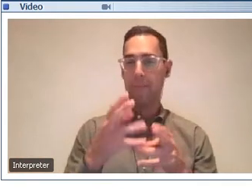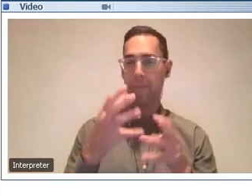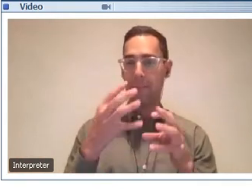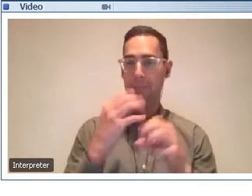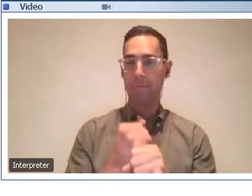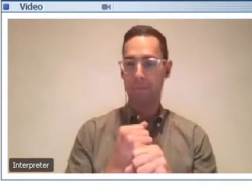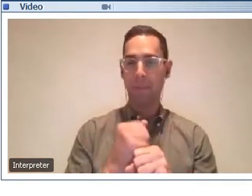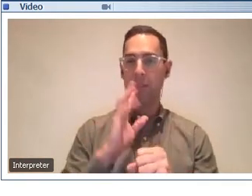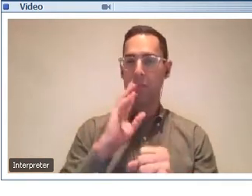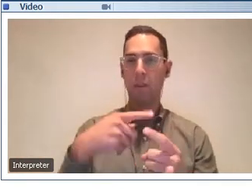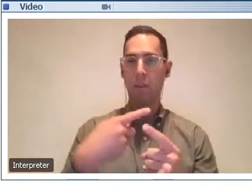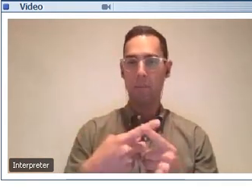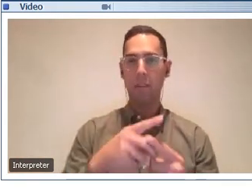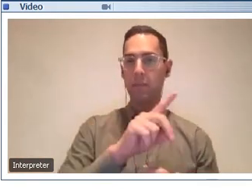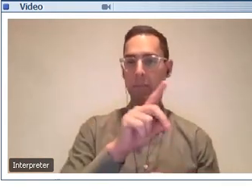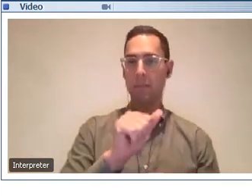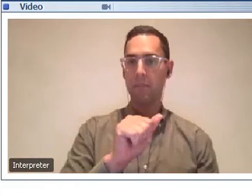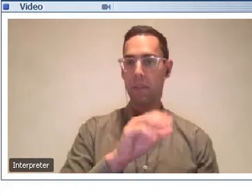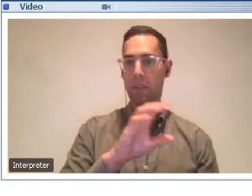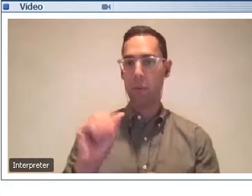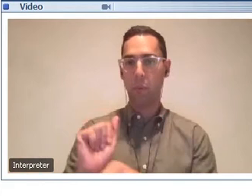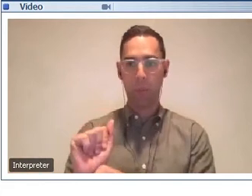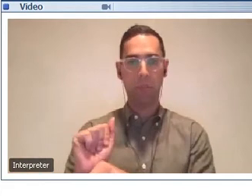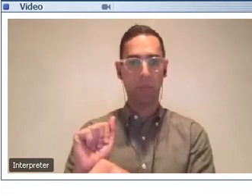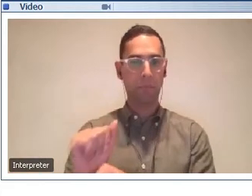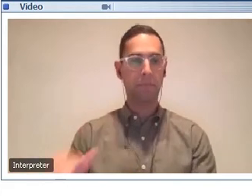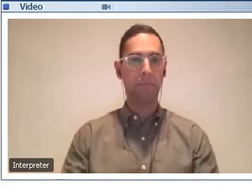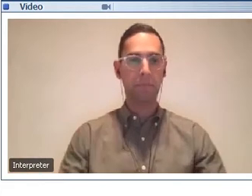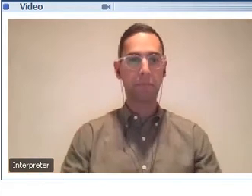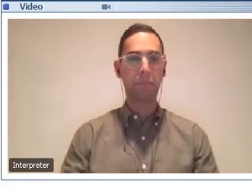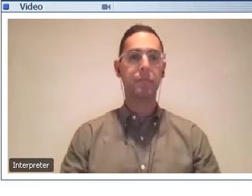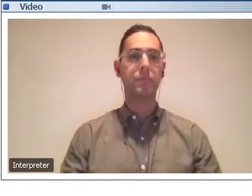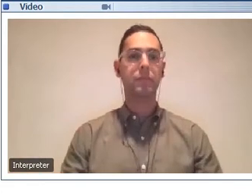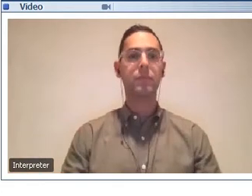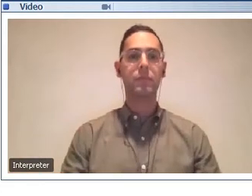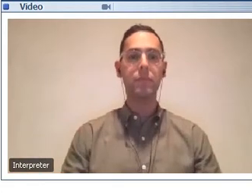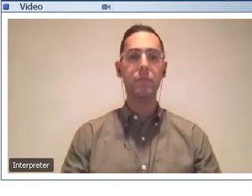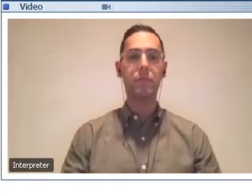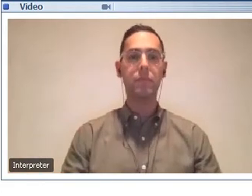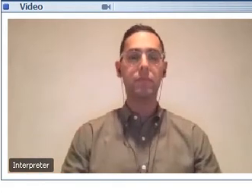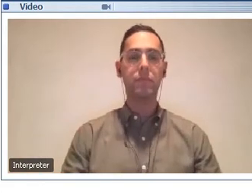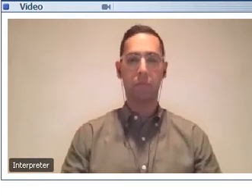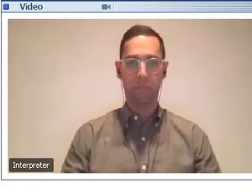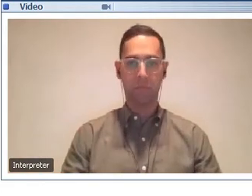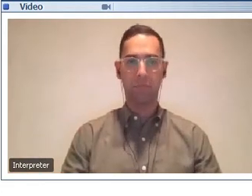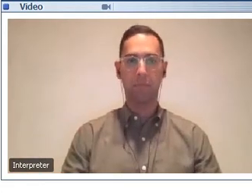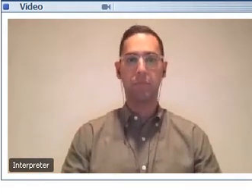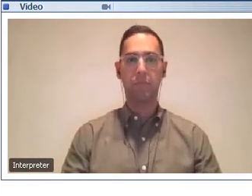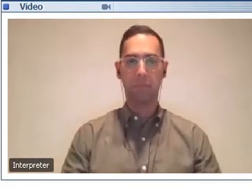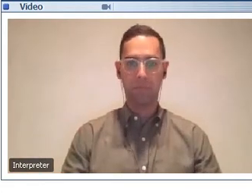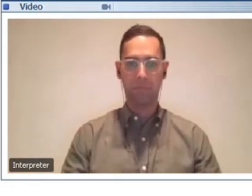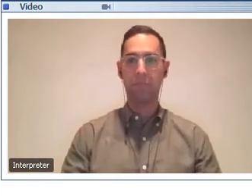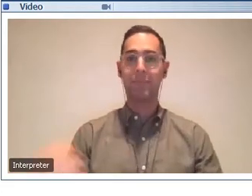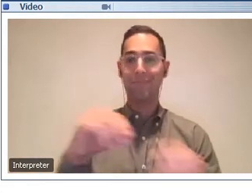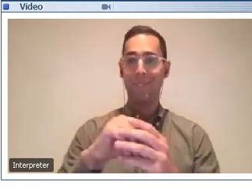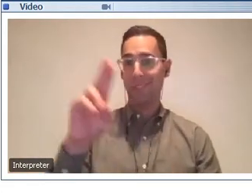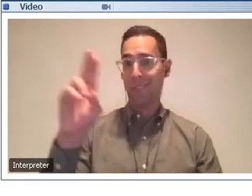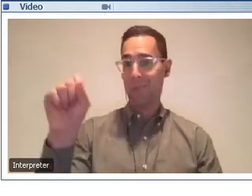And then you can go to the next slide again, please. Thank you. So first, nearly 1 in 5 people in the U.S. has